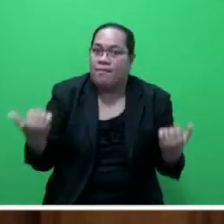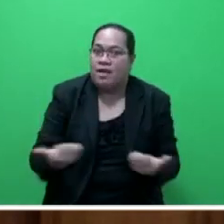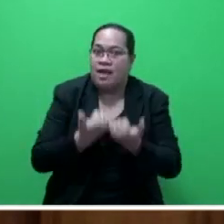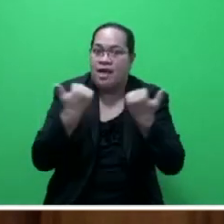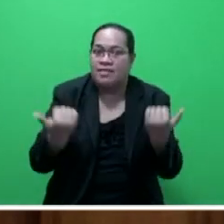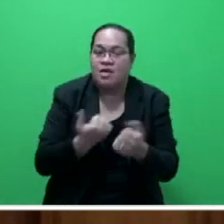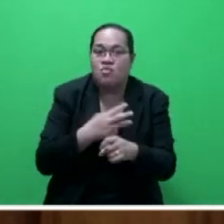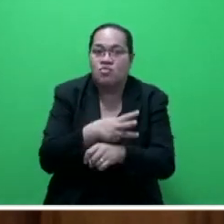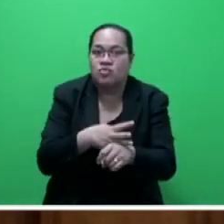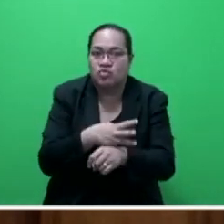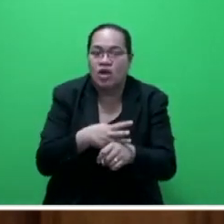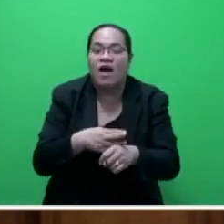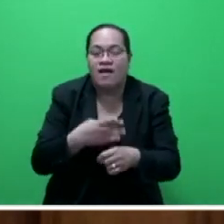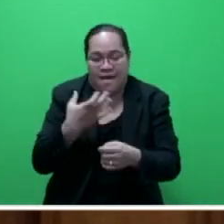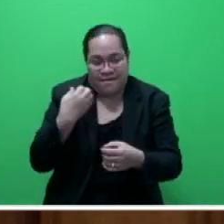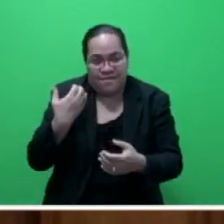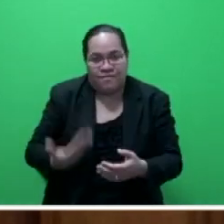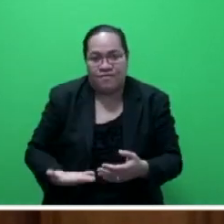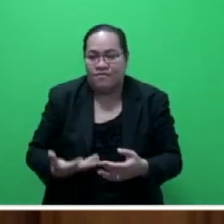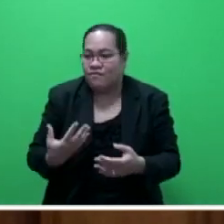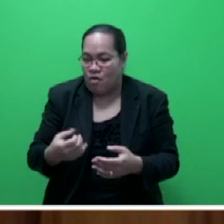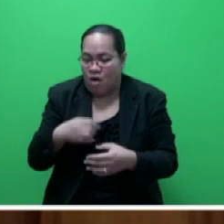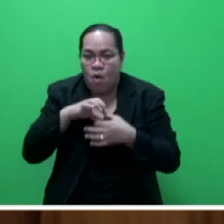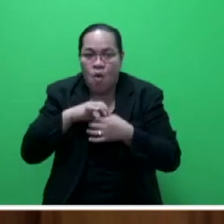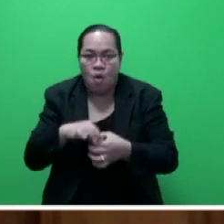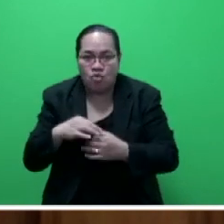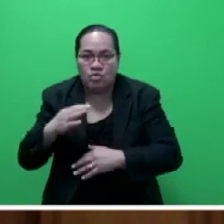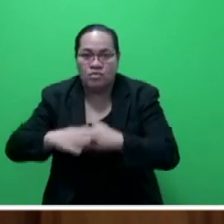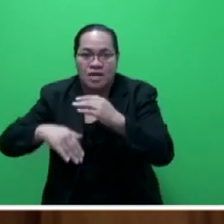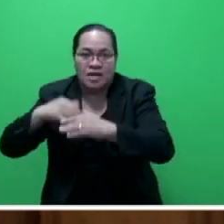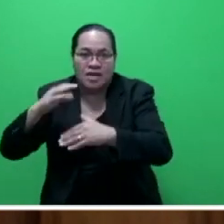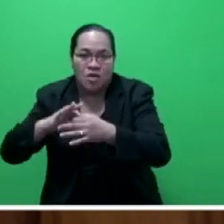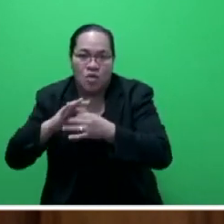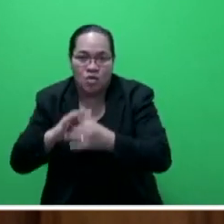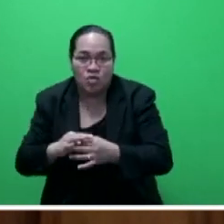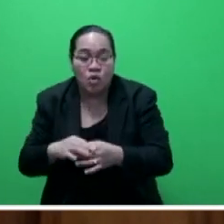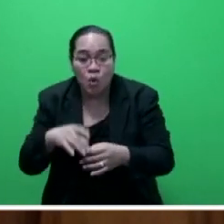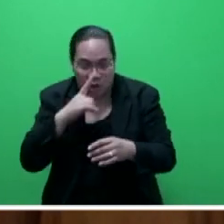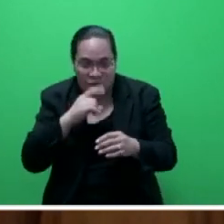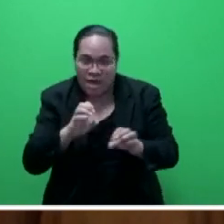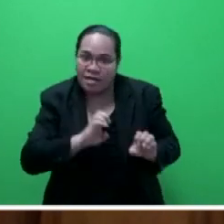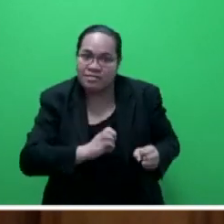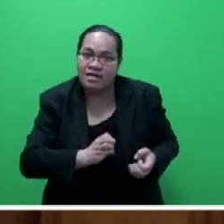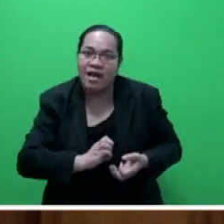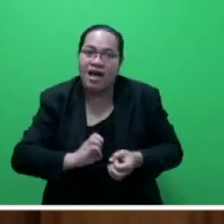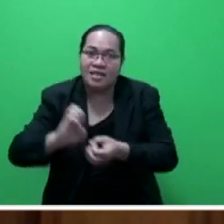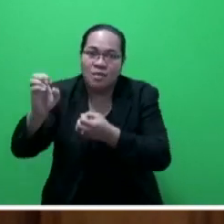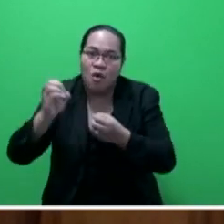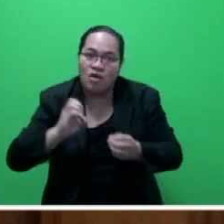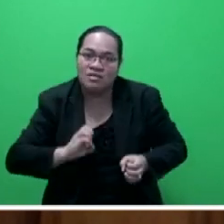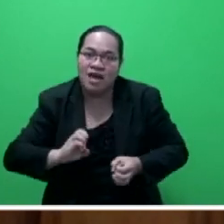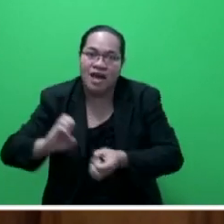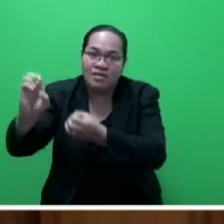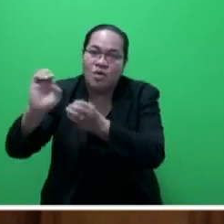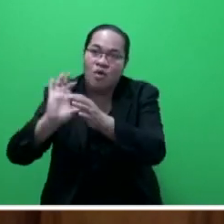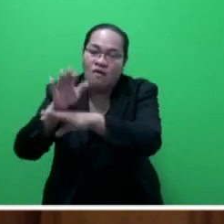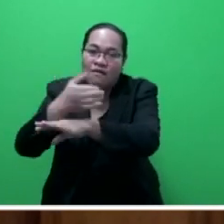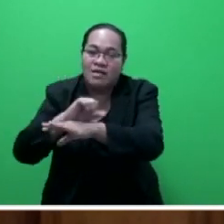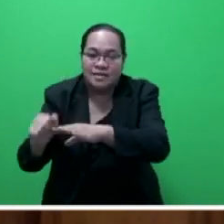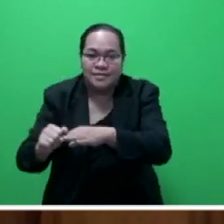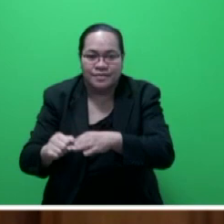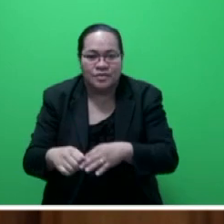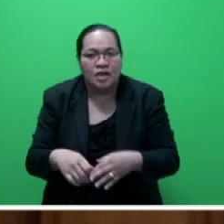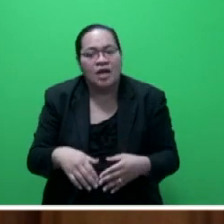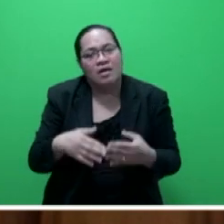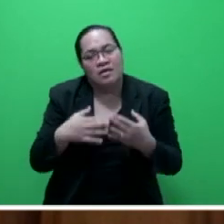our domestic needs. We could even consider exporting. Honorable Speaker say, government's